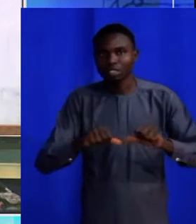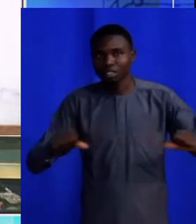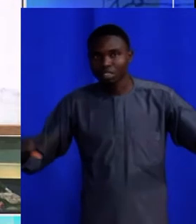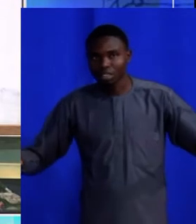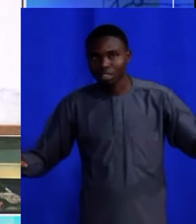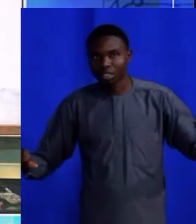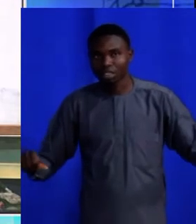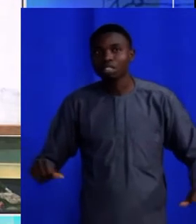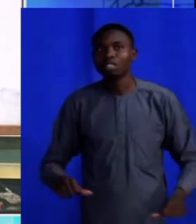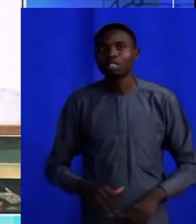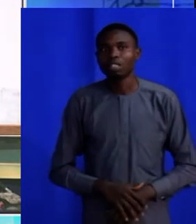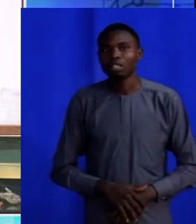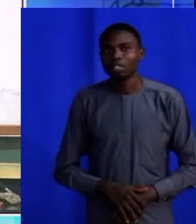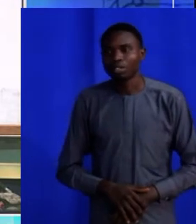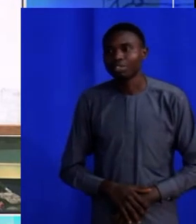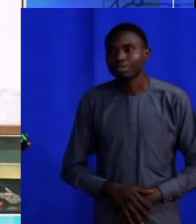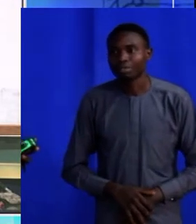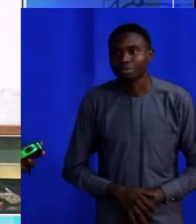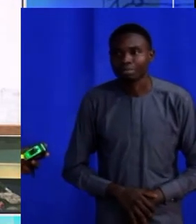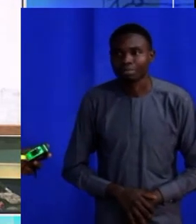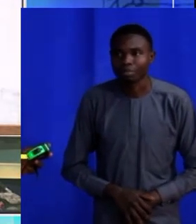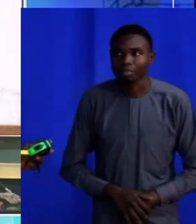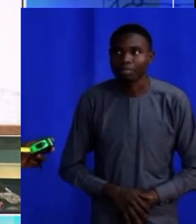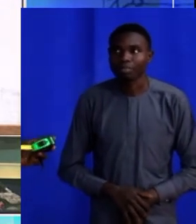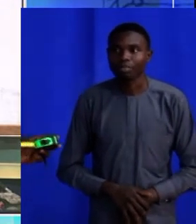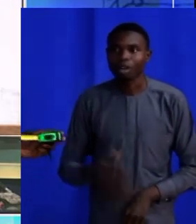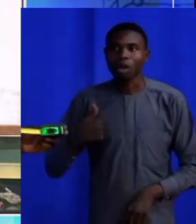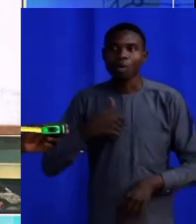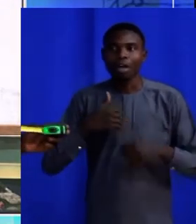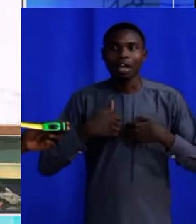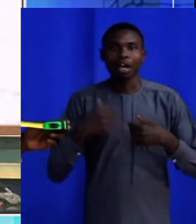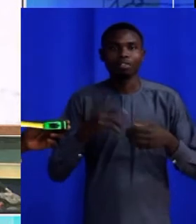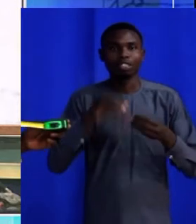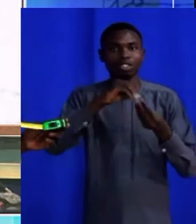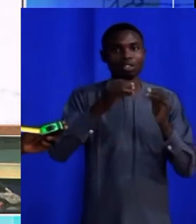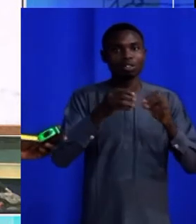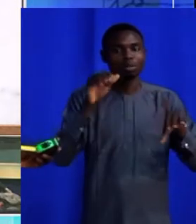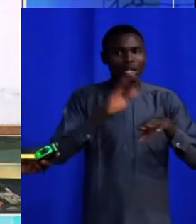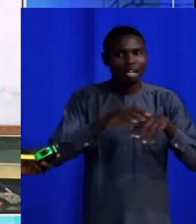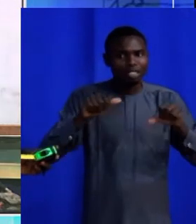Look at this example of hair. You know hair?